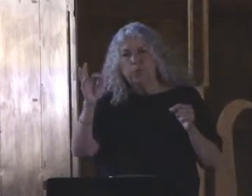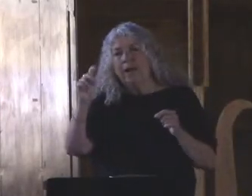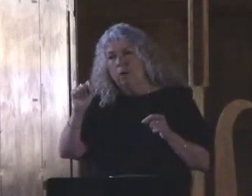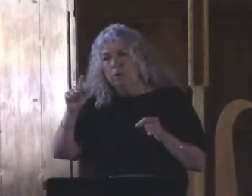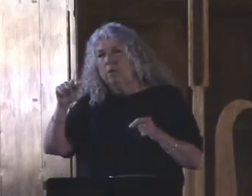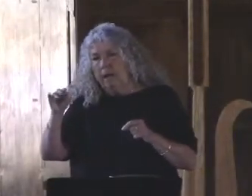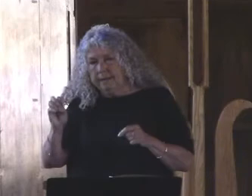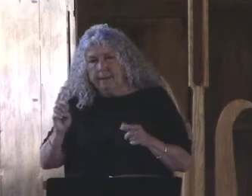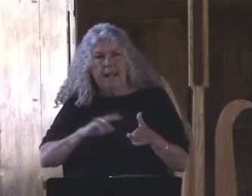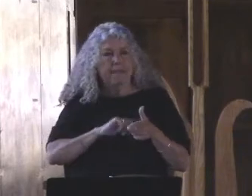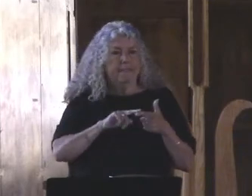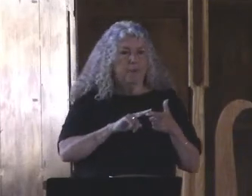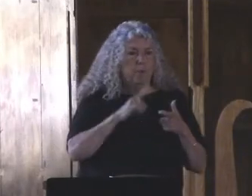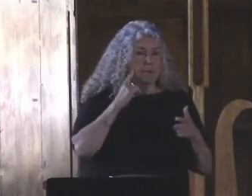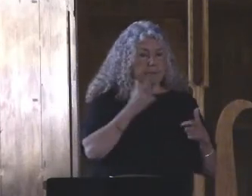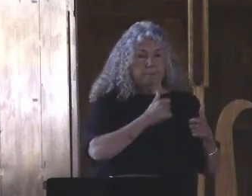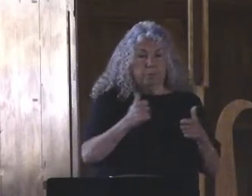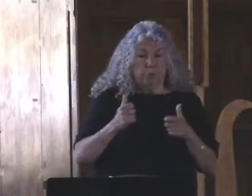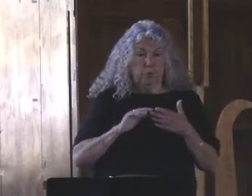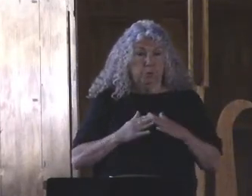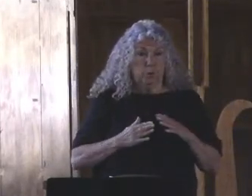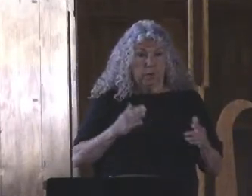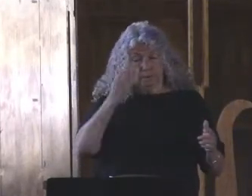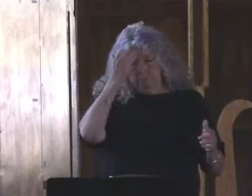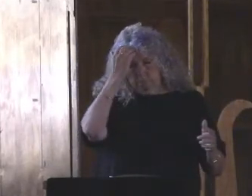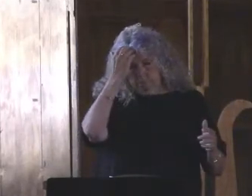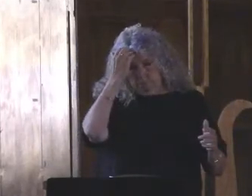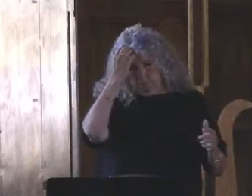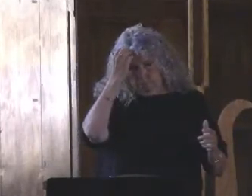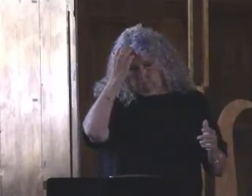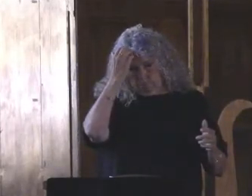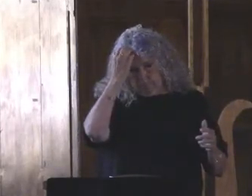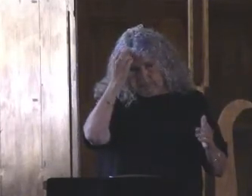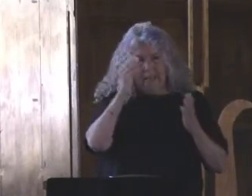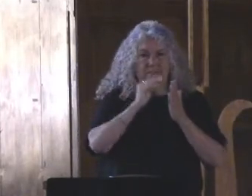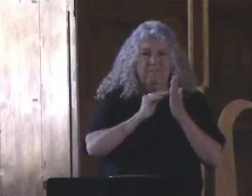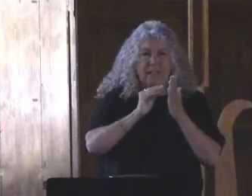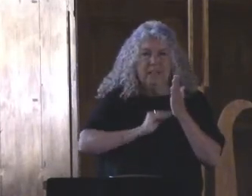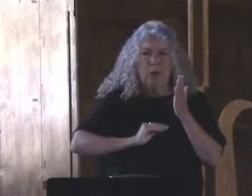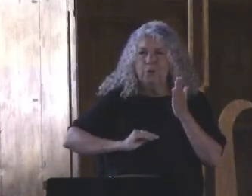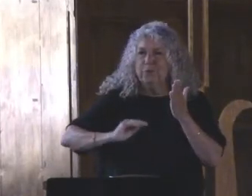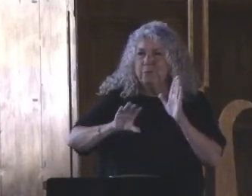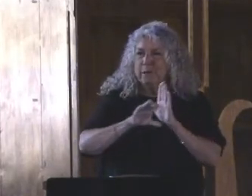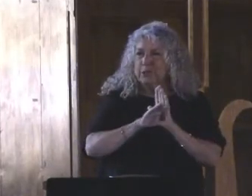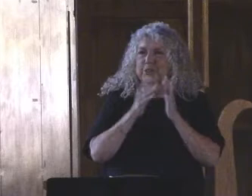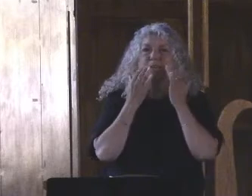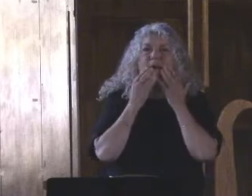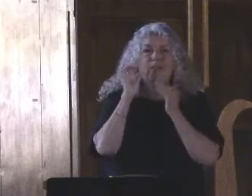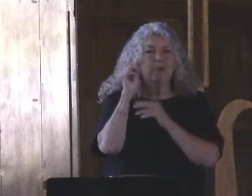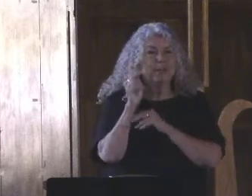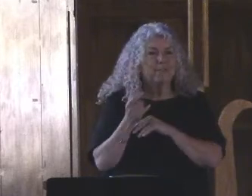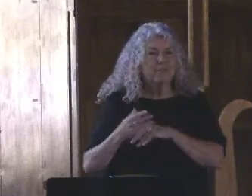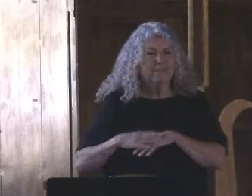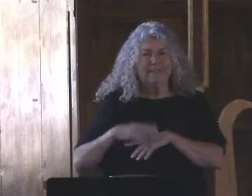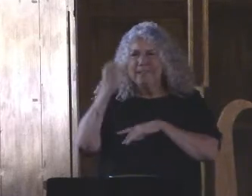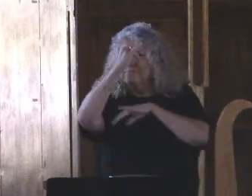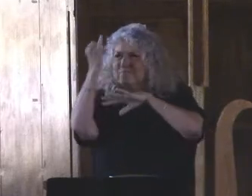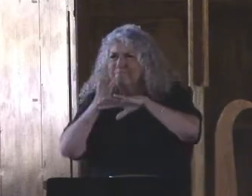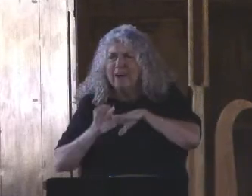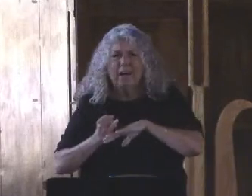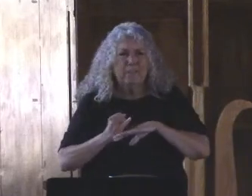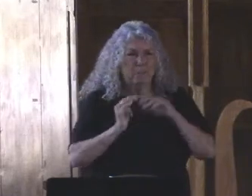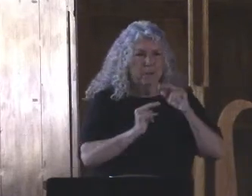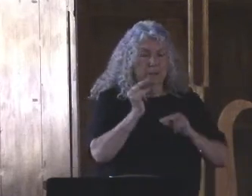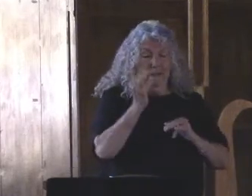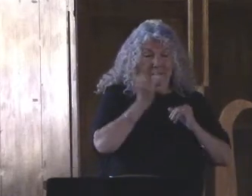outline. And then it was up to the community to come out and fill out the picture, to color everything in, and to decide what the final